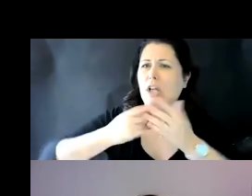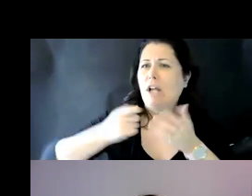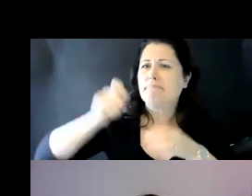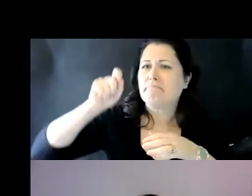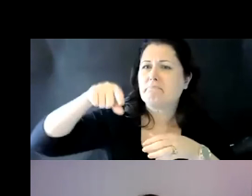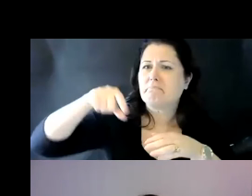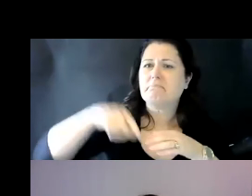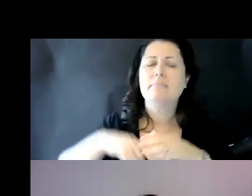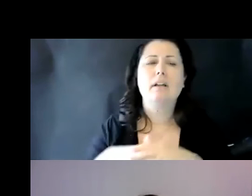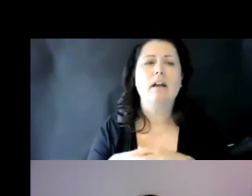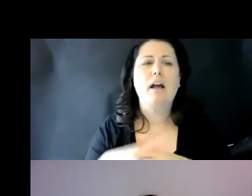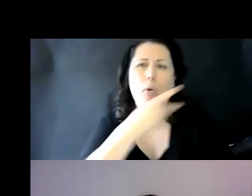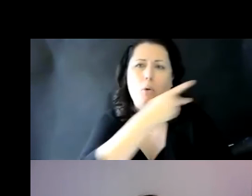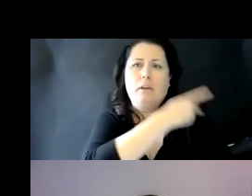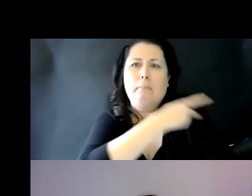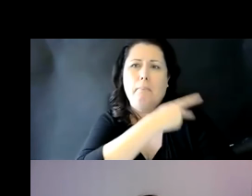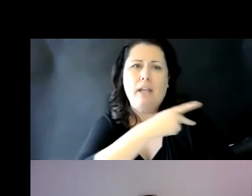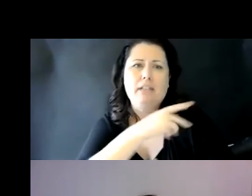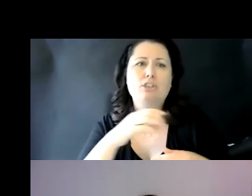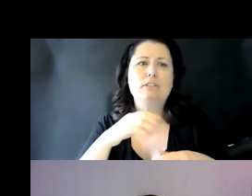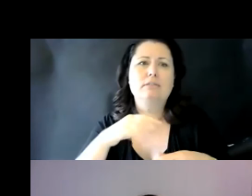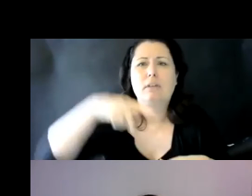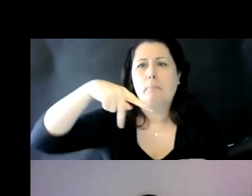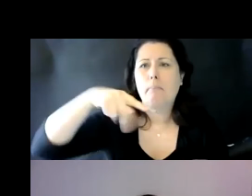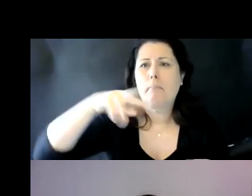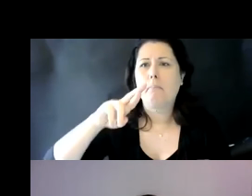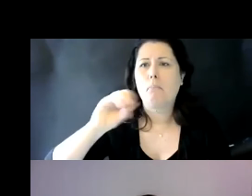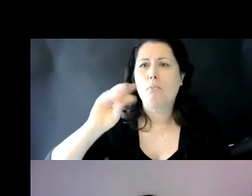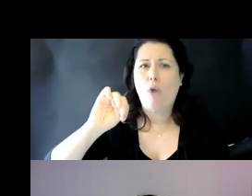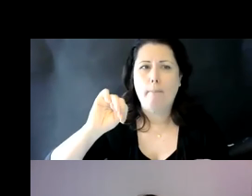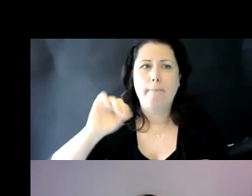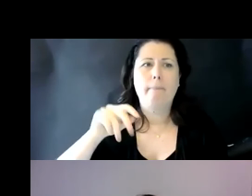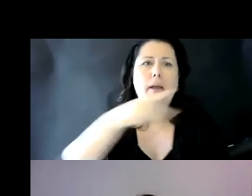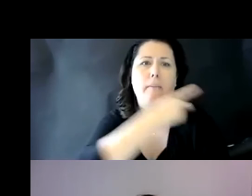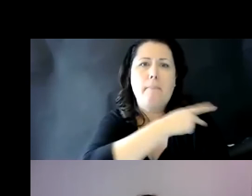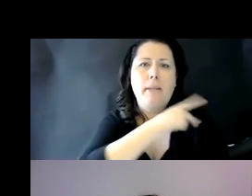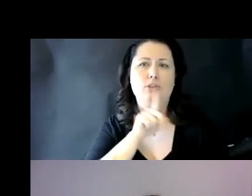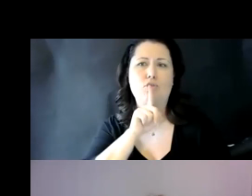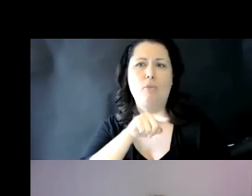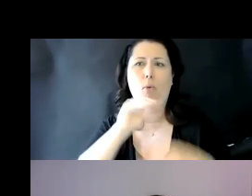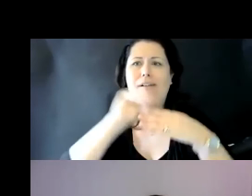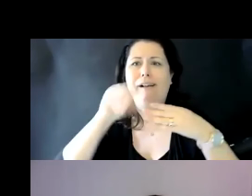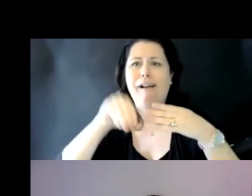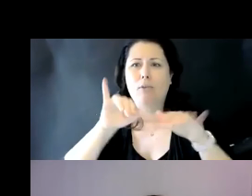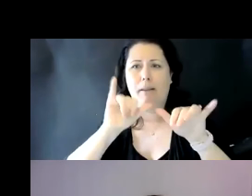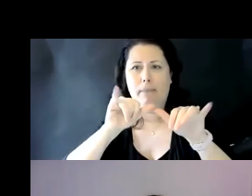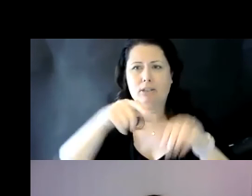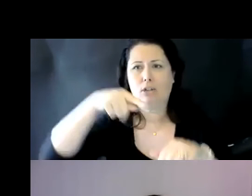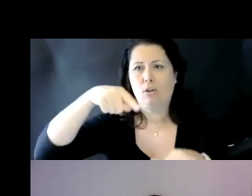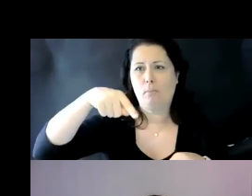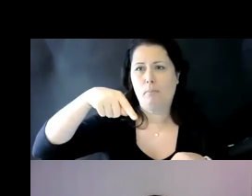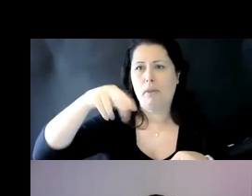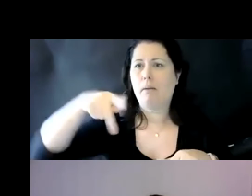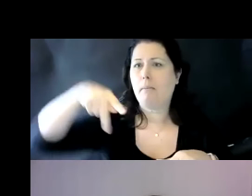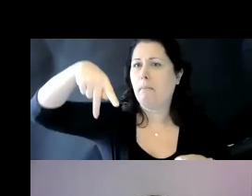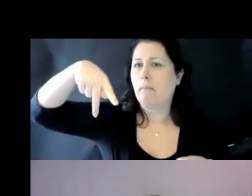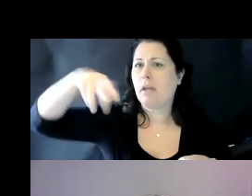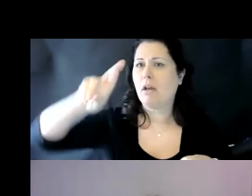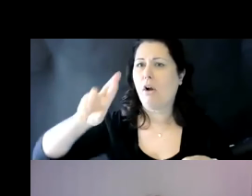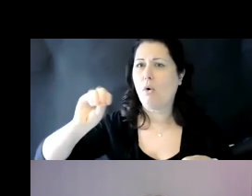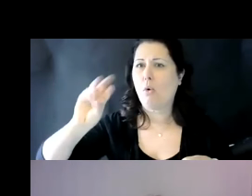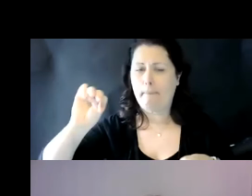what a patient-reported outcome measure is. So there's a patient-reported outcome measure here on the slide. And